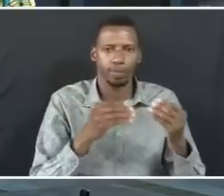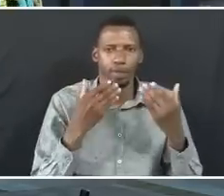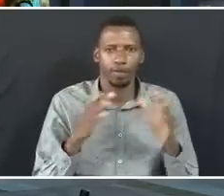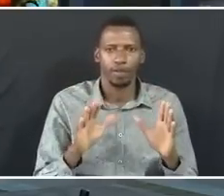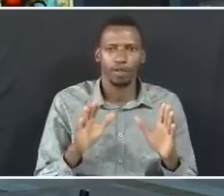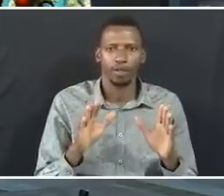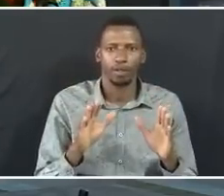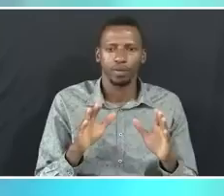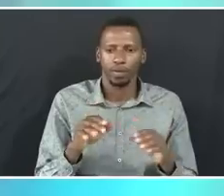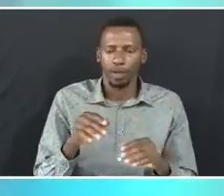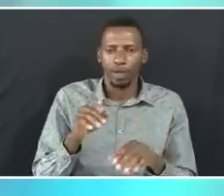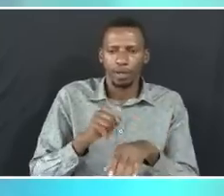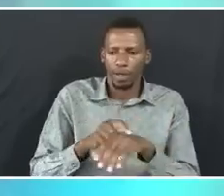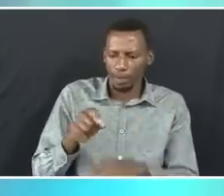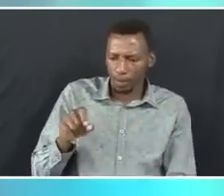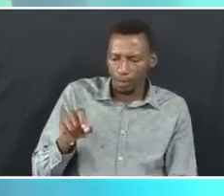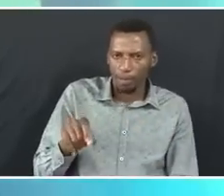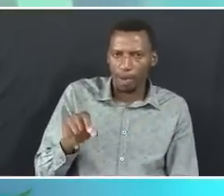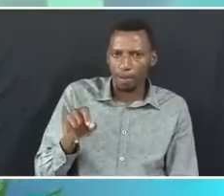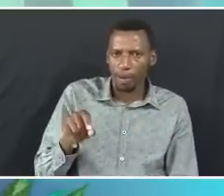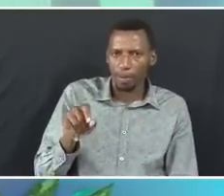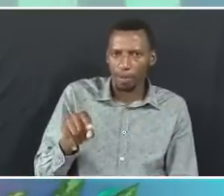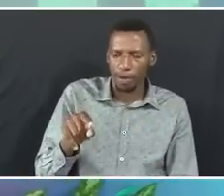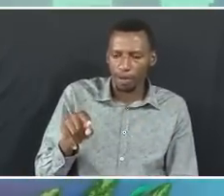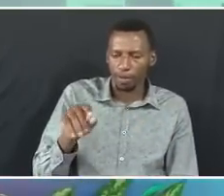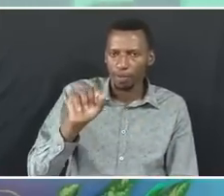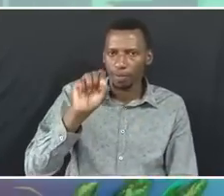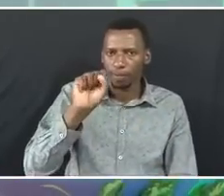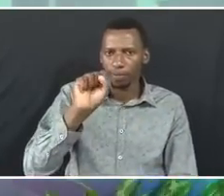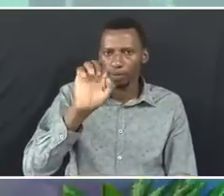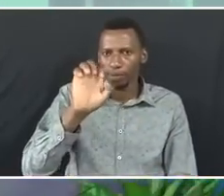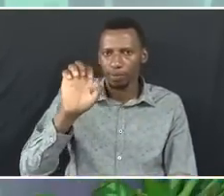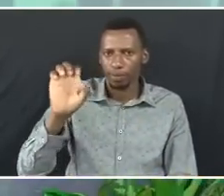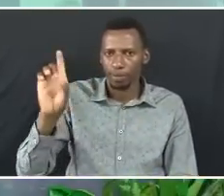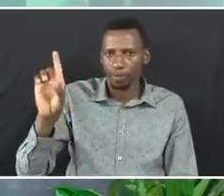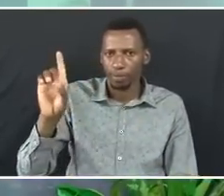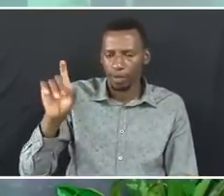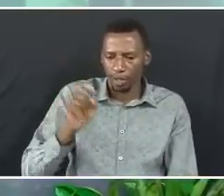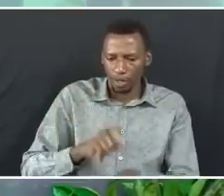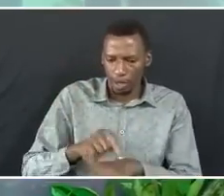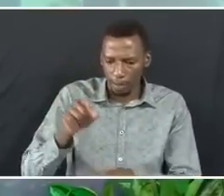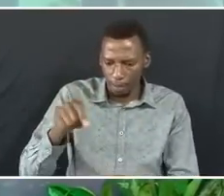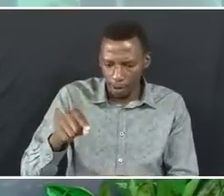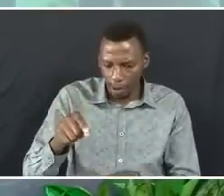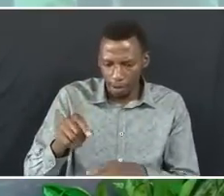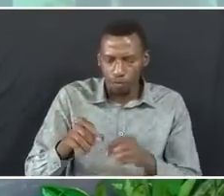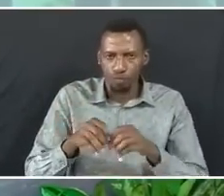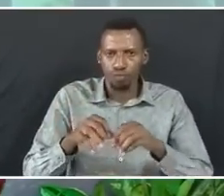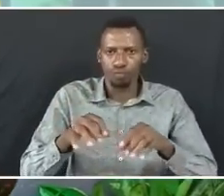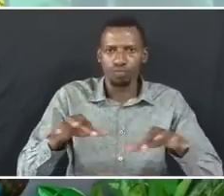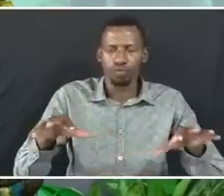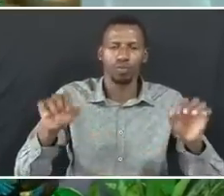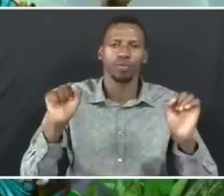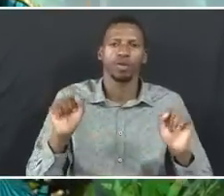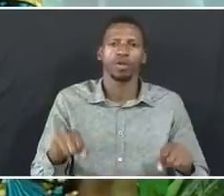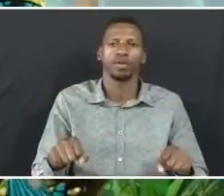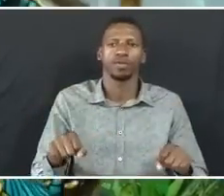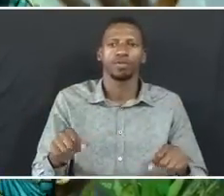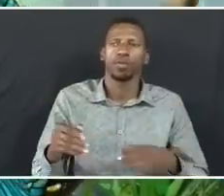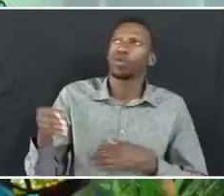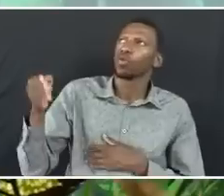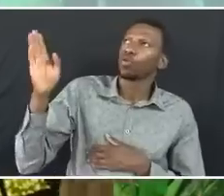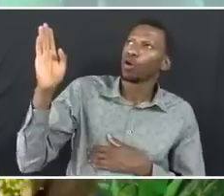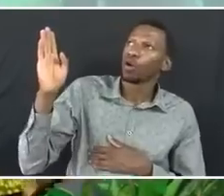In a seed is its ability to multiply. So God doesn't have to create